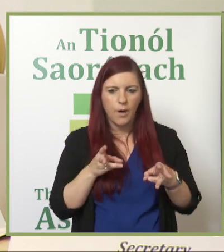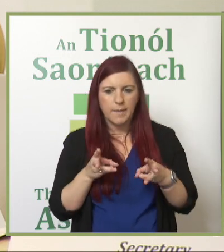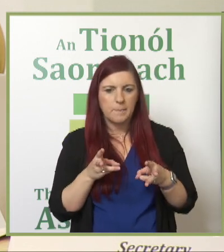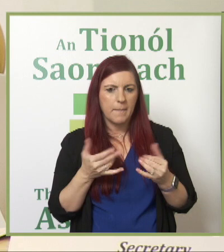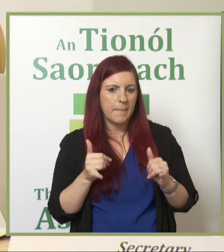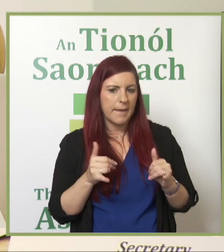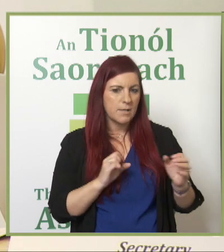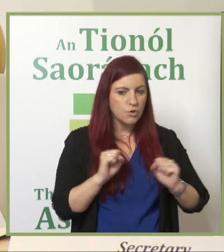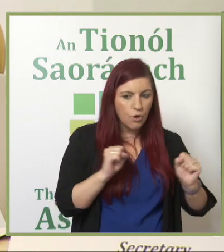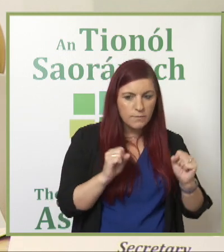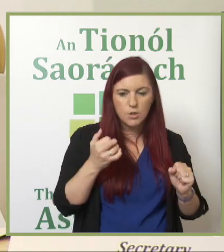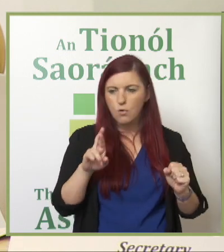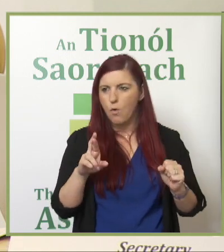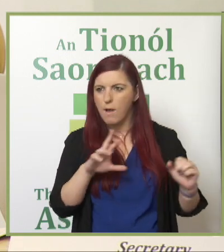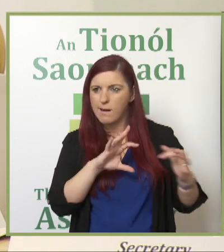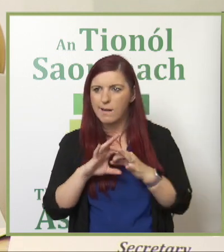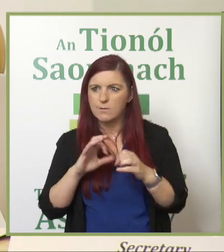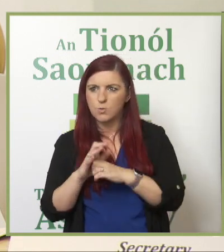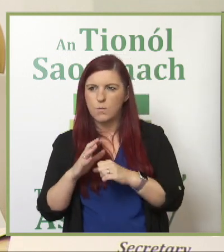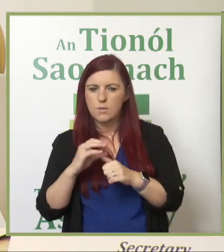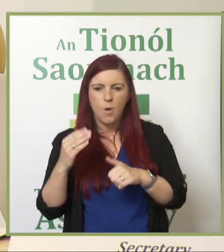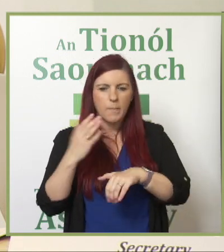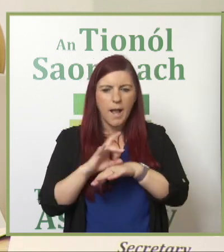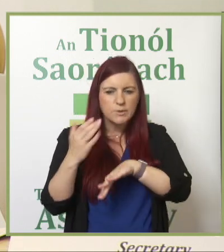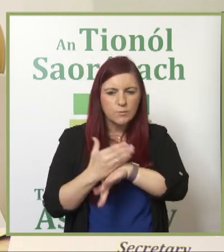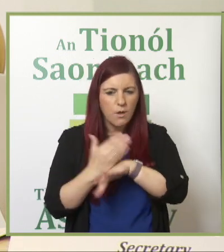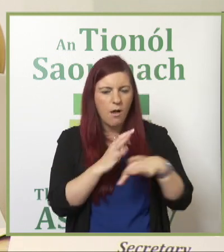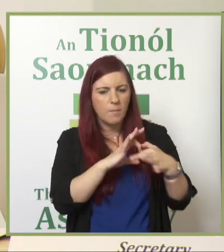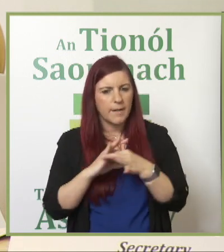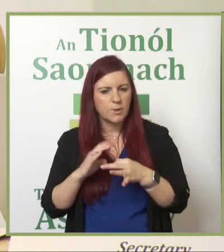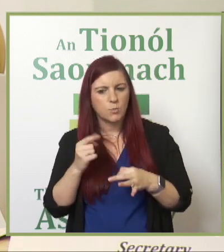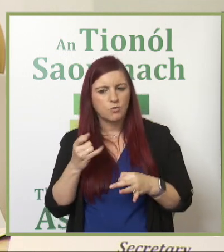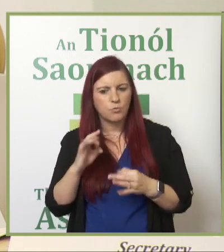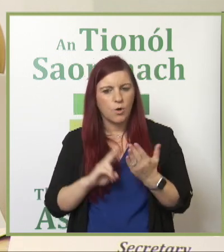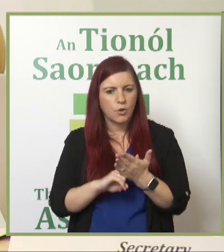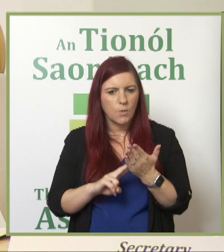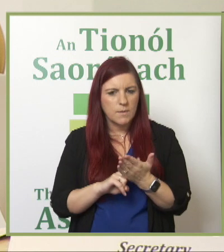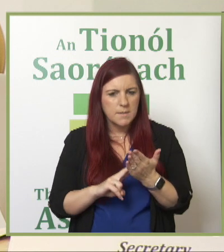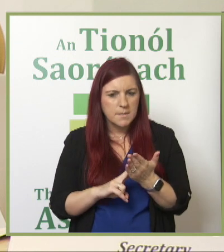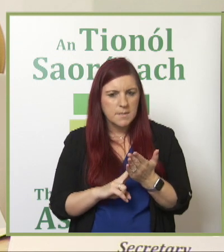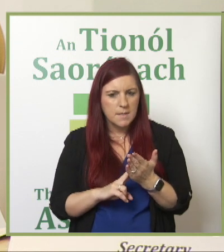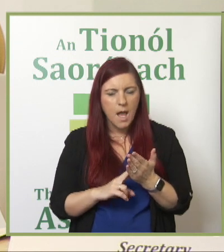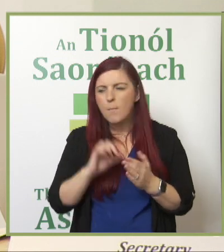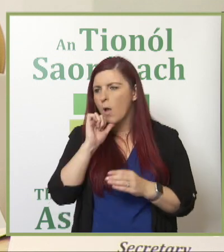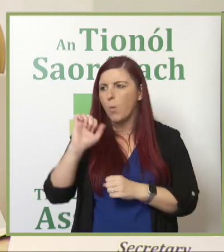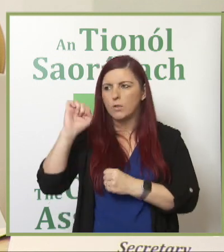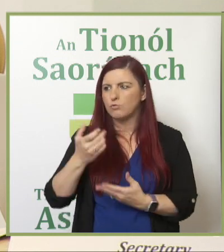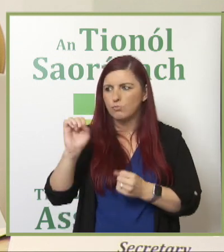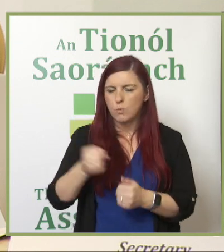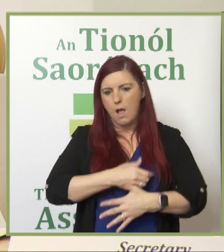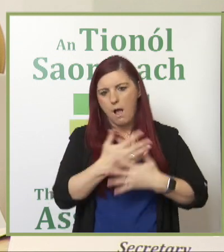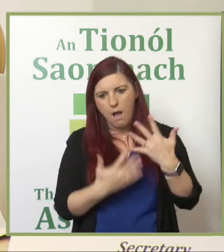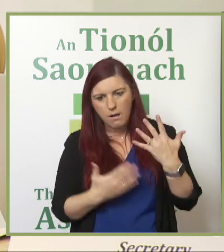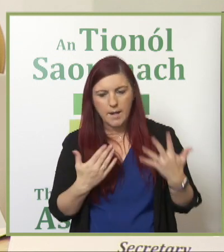or issues related to drug use in Ireland. And you'll see the names. I won't do all of the introductions now, but many of the advisory group are